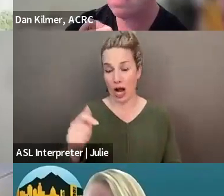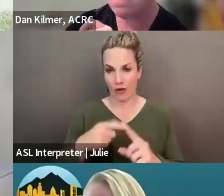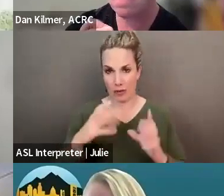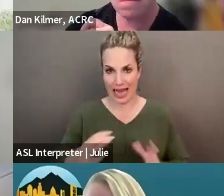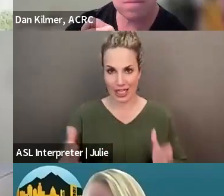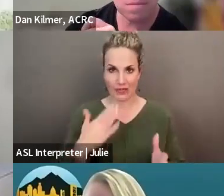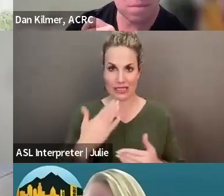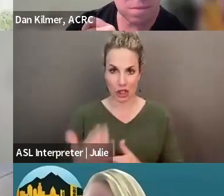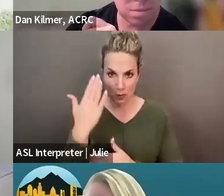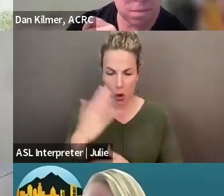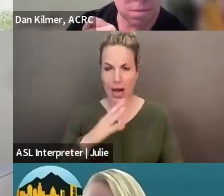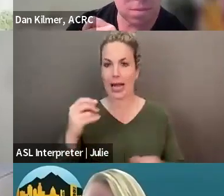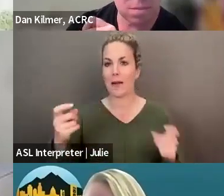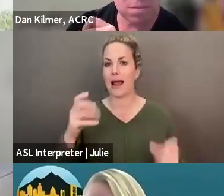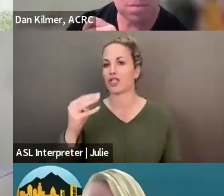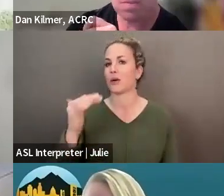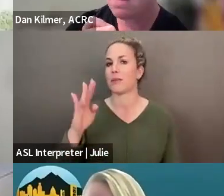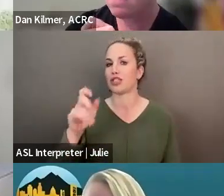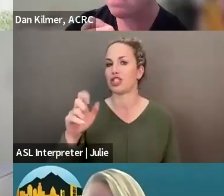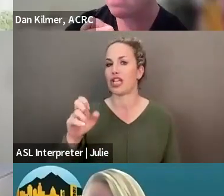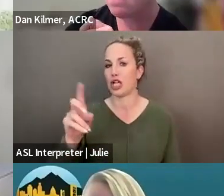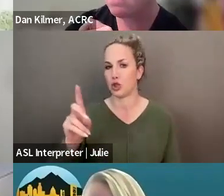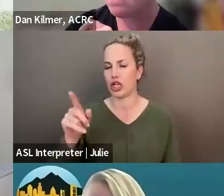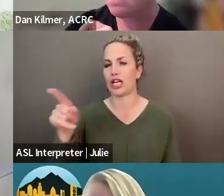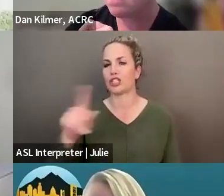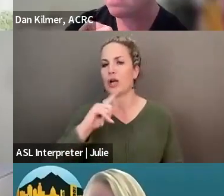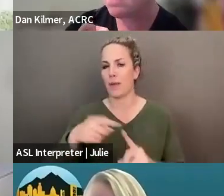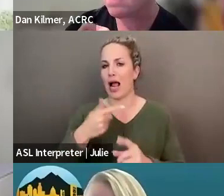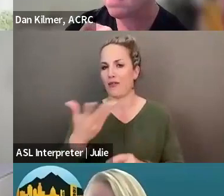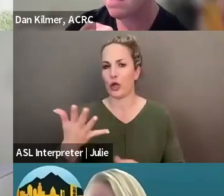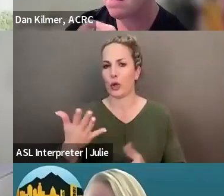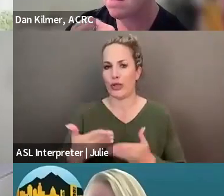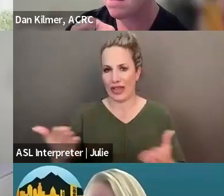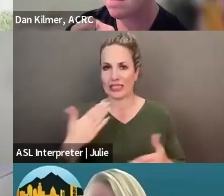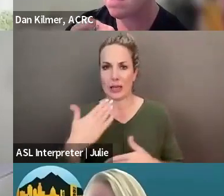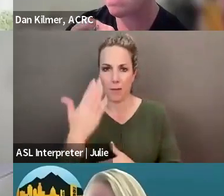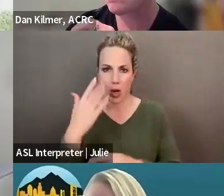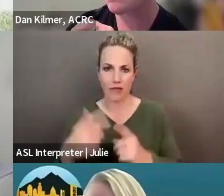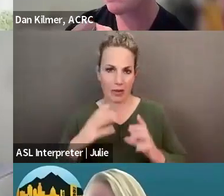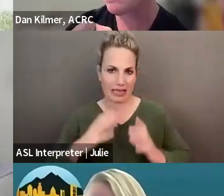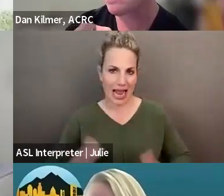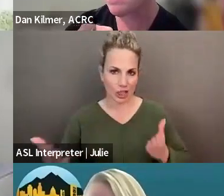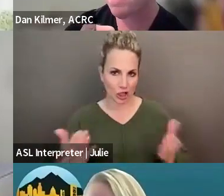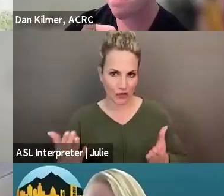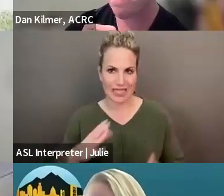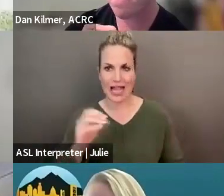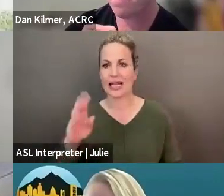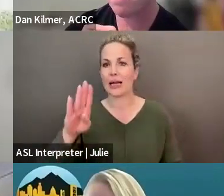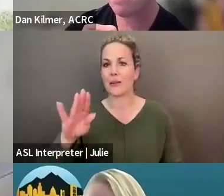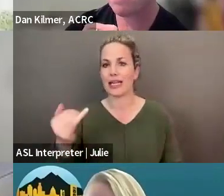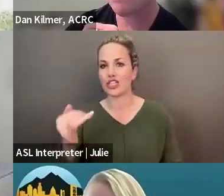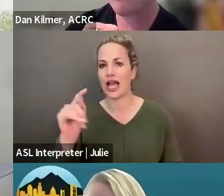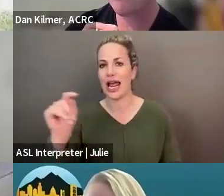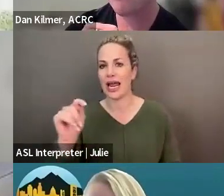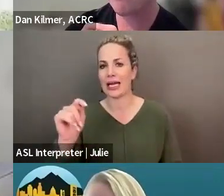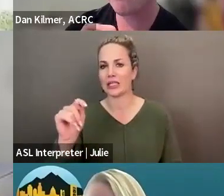Good morning. And our manager, Michelle Duchesne, is on. She's going to be talking about a few things. Good morning from client services. I see BJ Thompson,